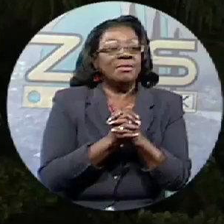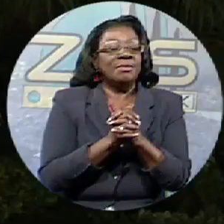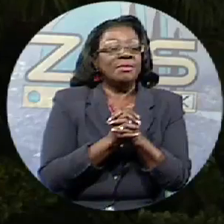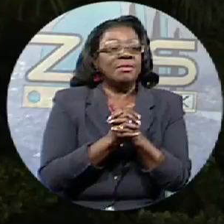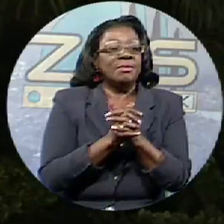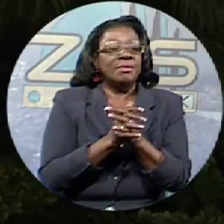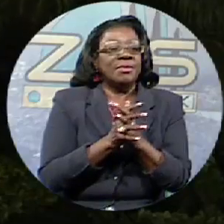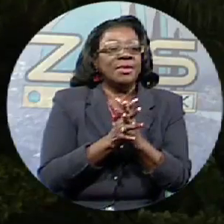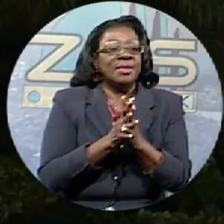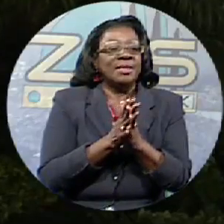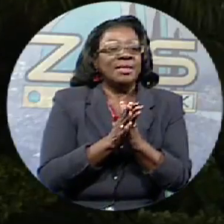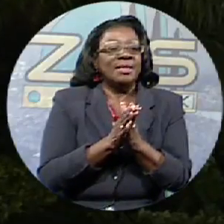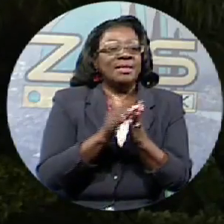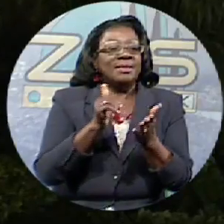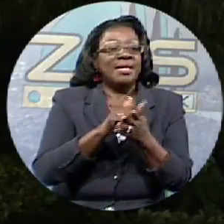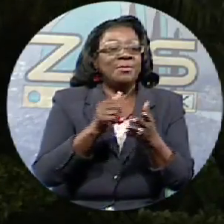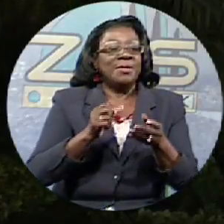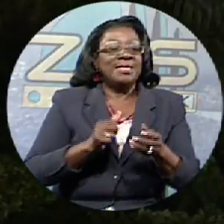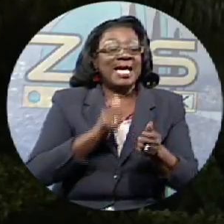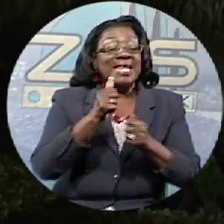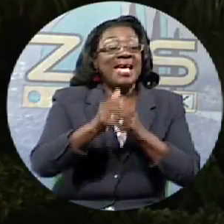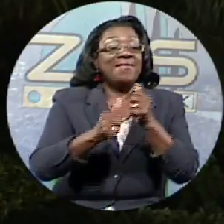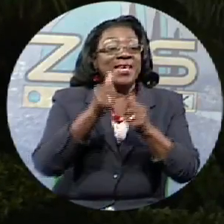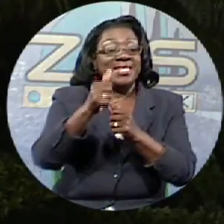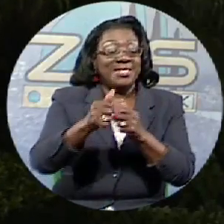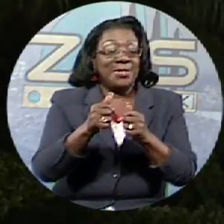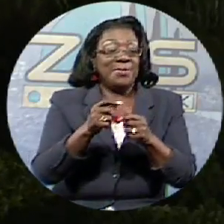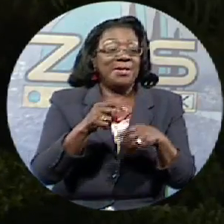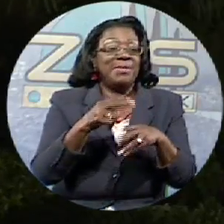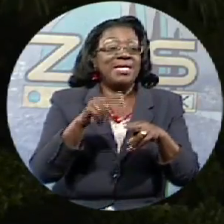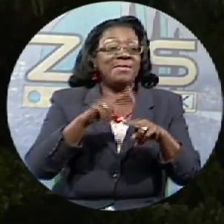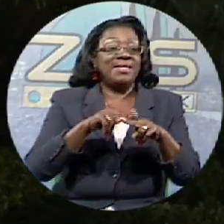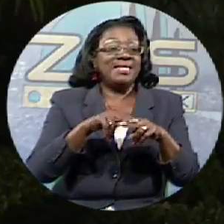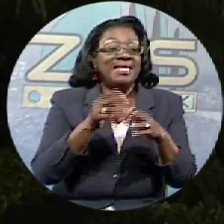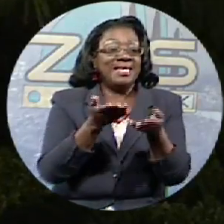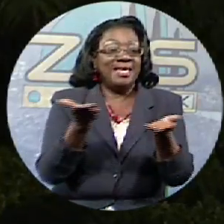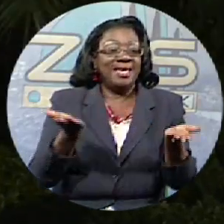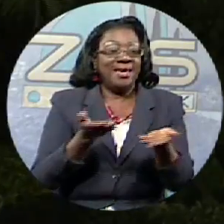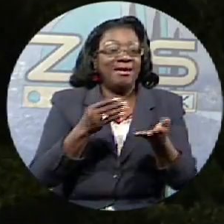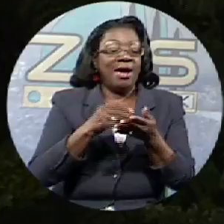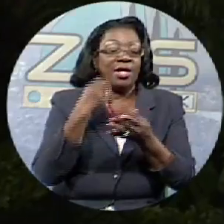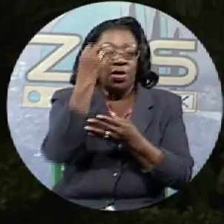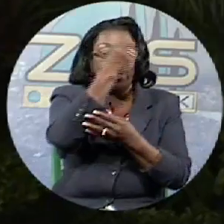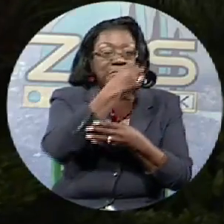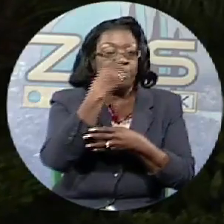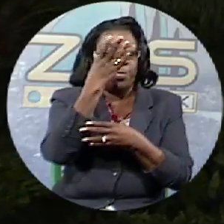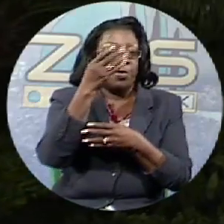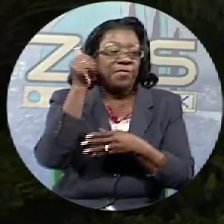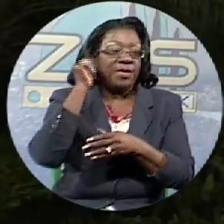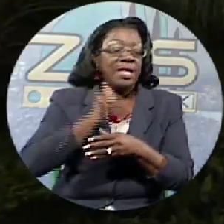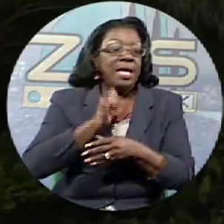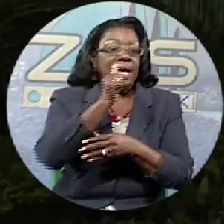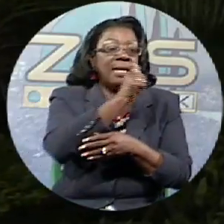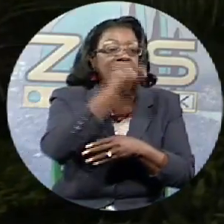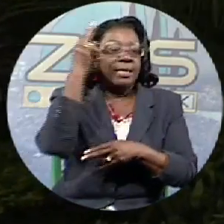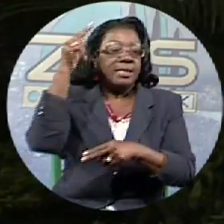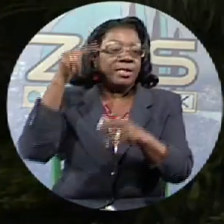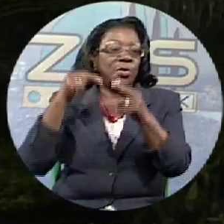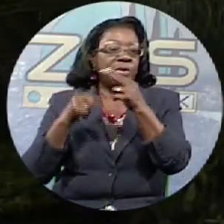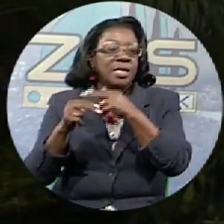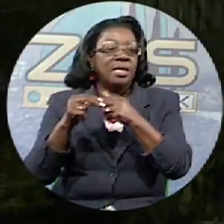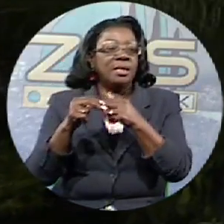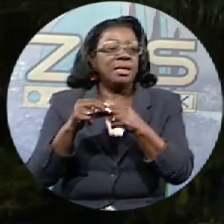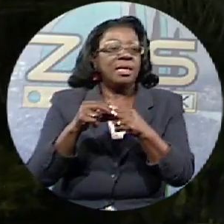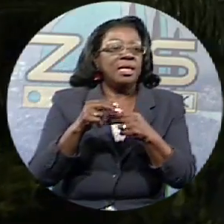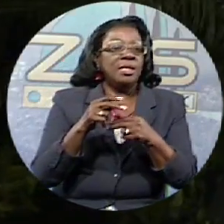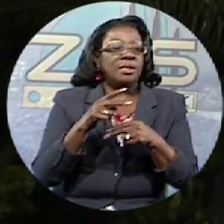That was quite the adventure. But meantime, we're sitting here at the beautiful Atlantis Resort. Isn't this the perfect backdrop